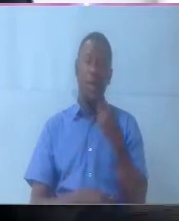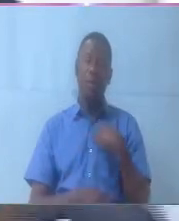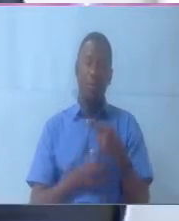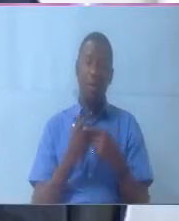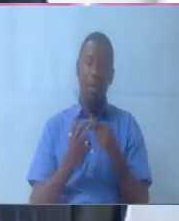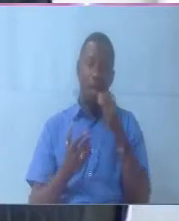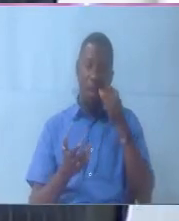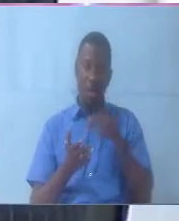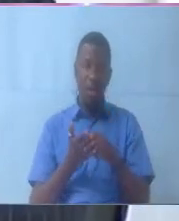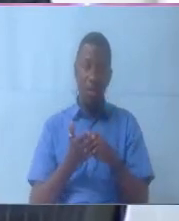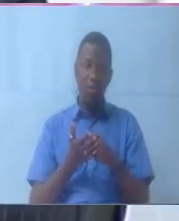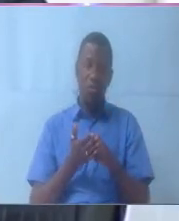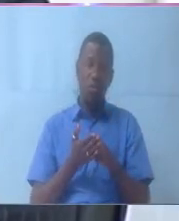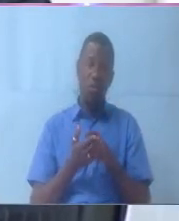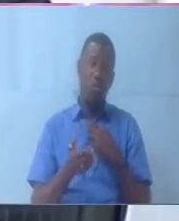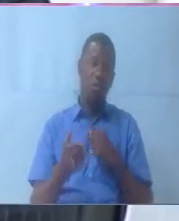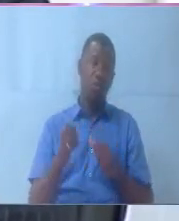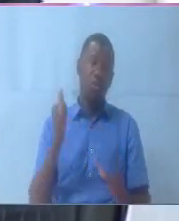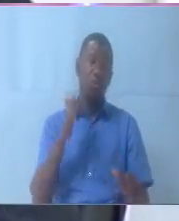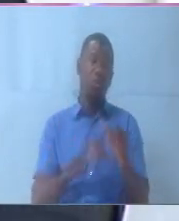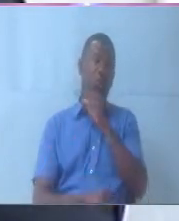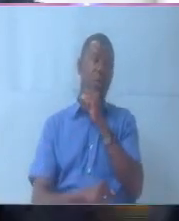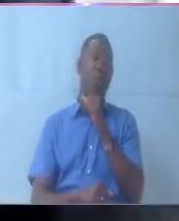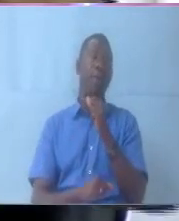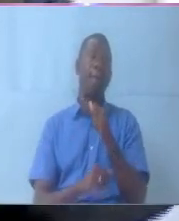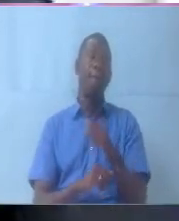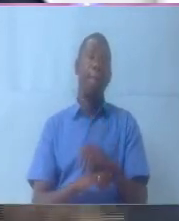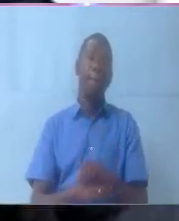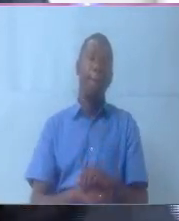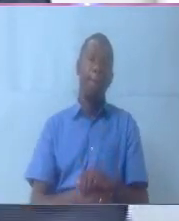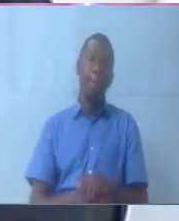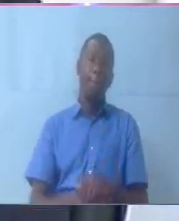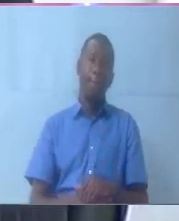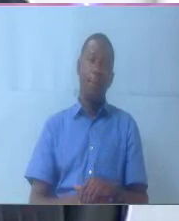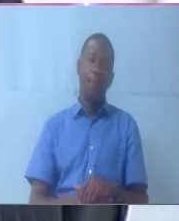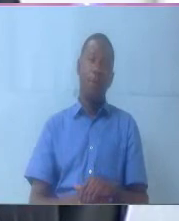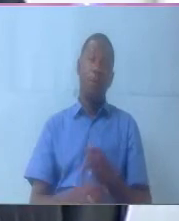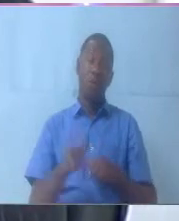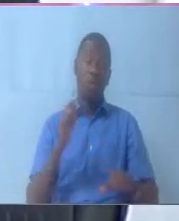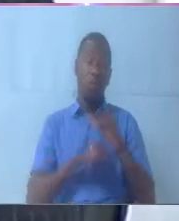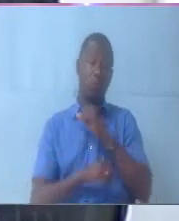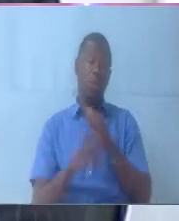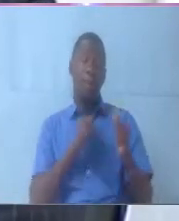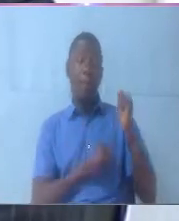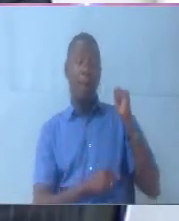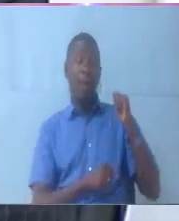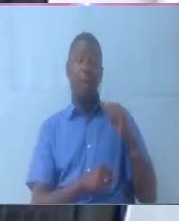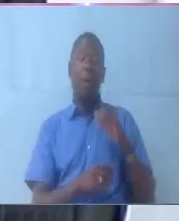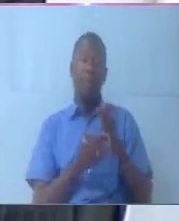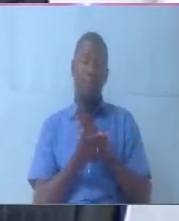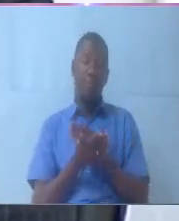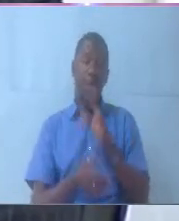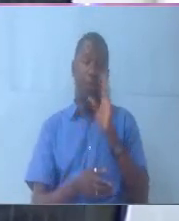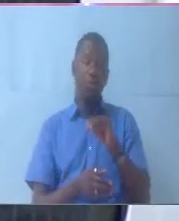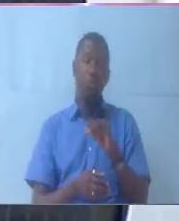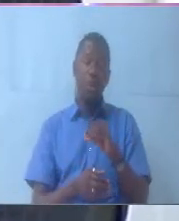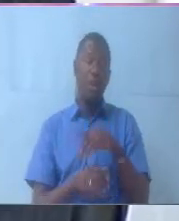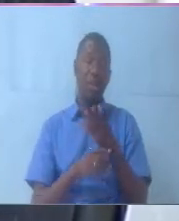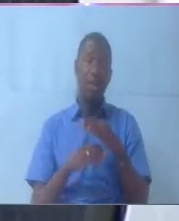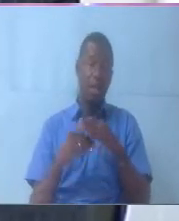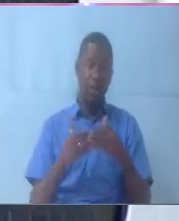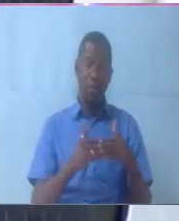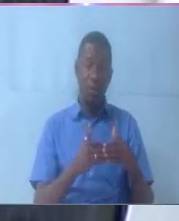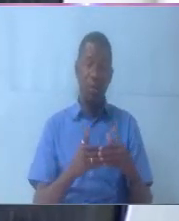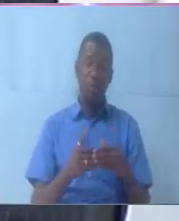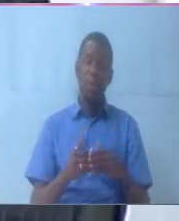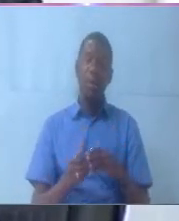back. And we nata letoro nyi murundi. Before they could take any other action, Jani bina ko kundin tamandila. He gracefully resigned